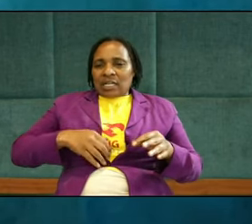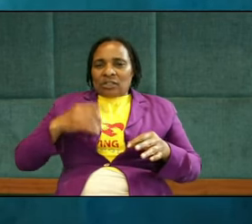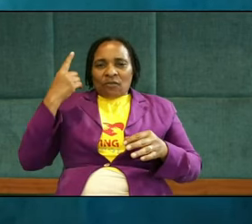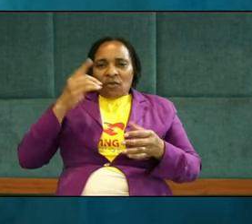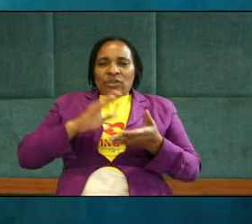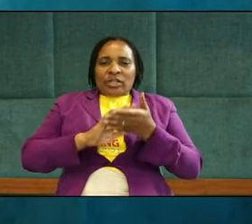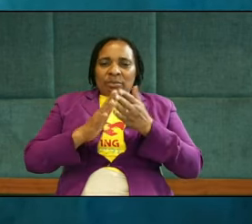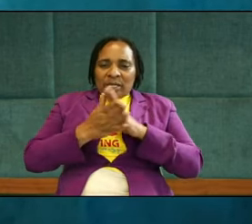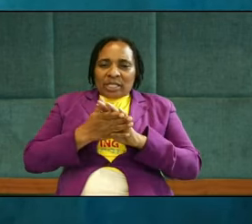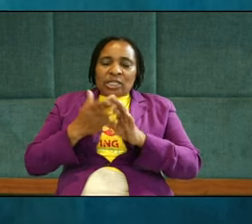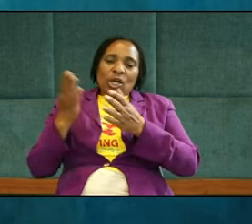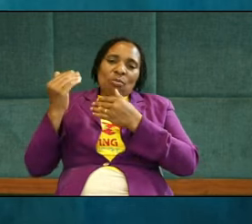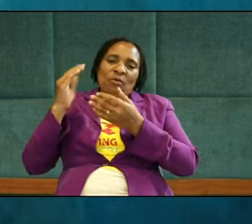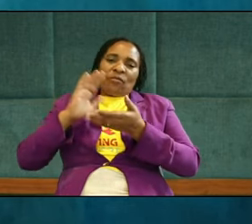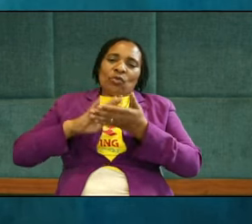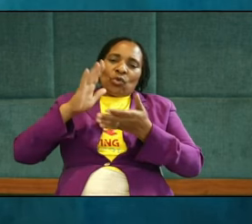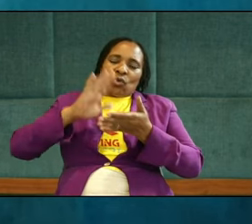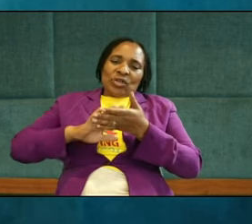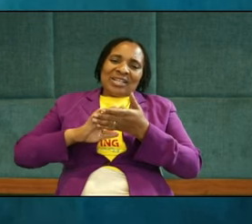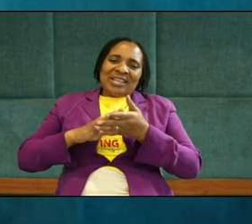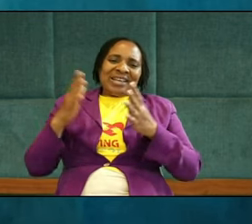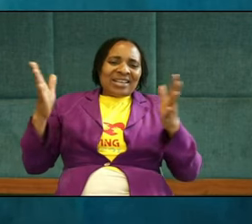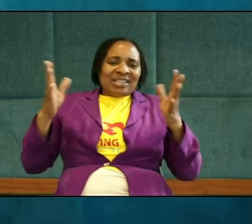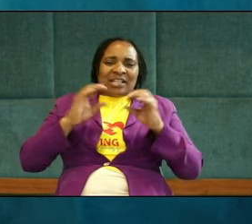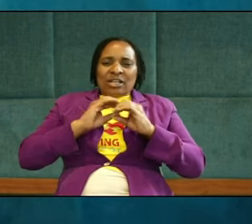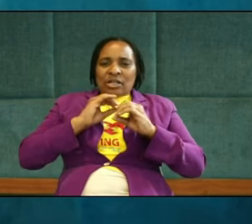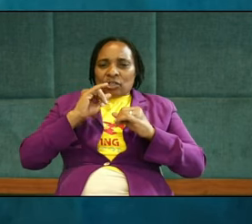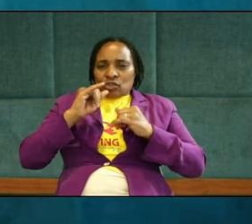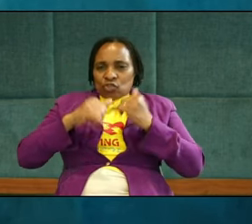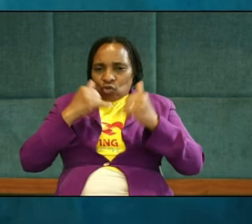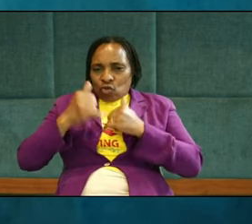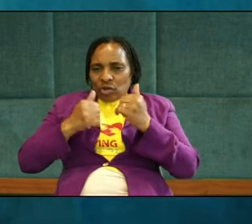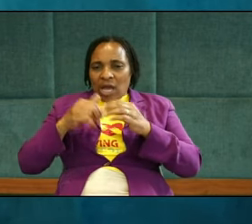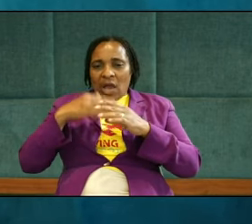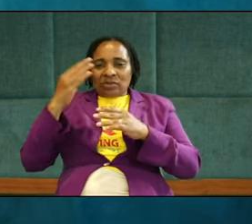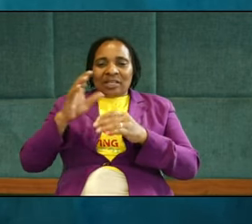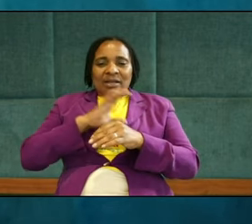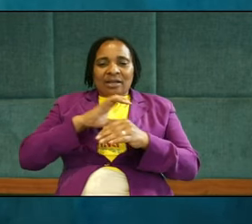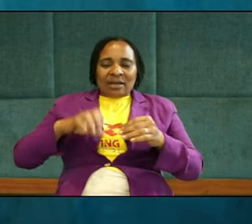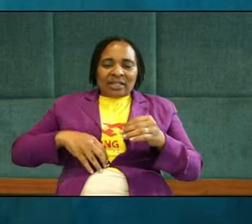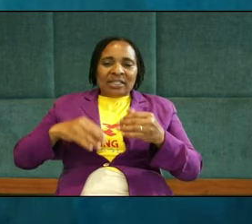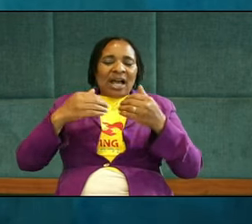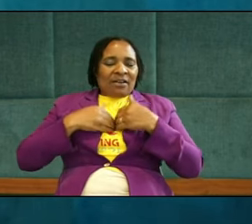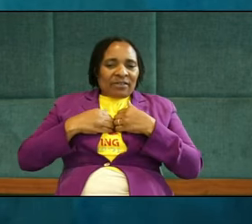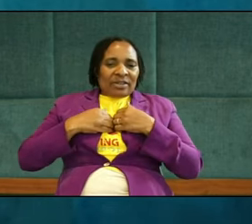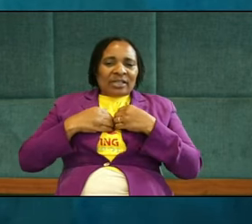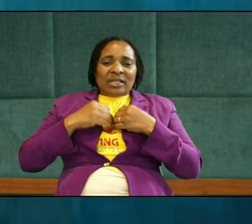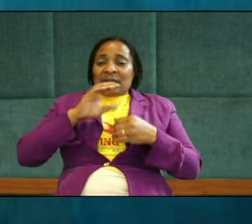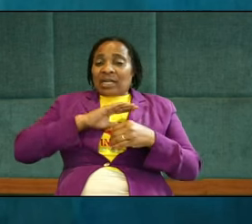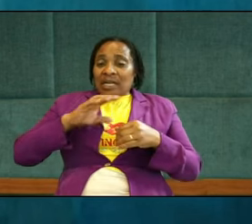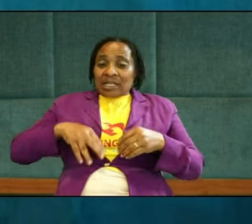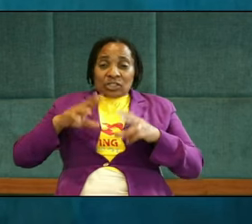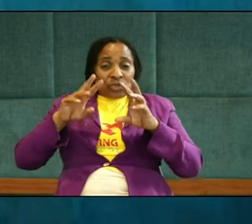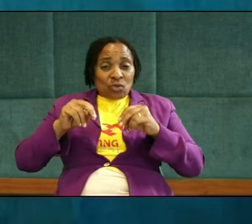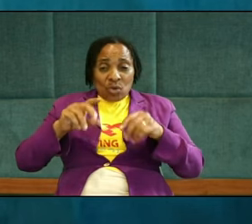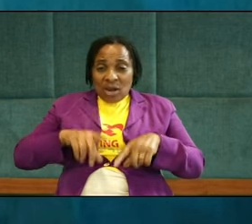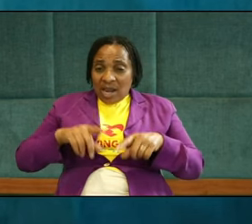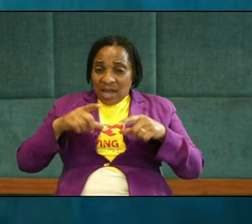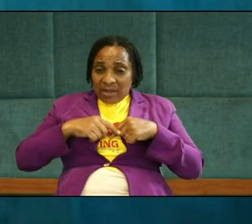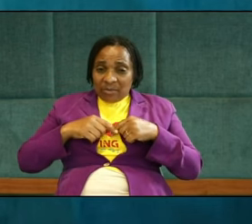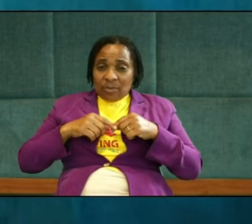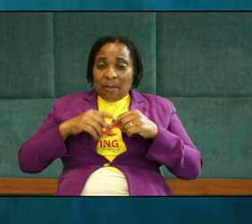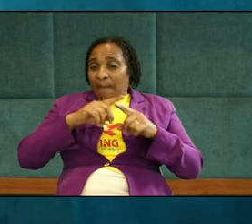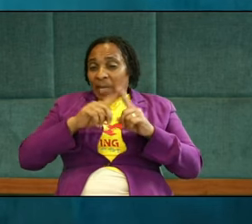of glory. There is no greater joy. There is no source of joy outside Christ. Having Christ in our lives, we have literally everything that we